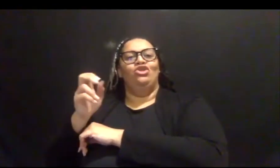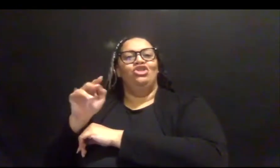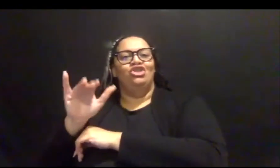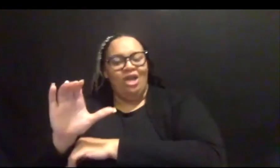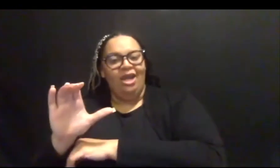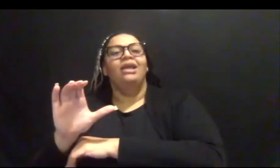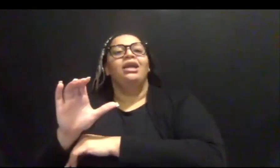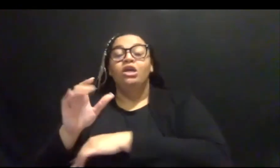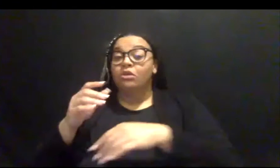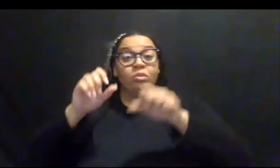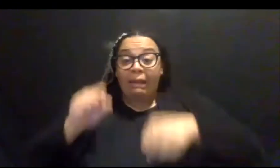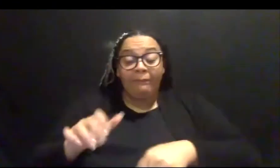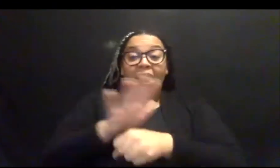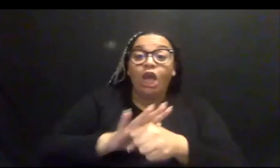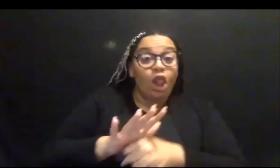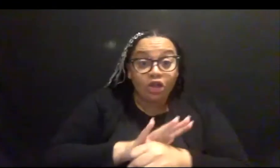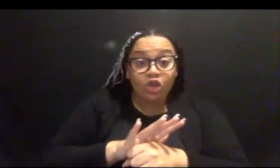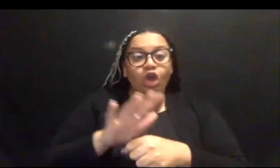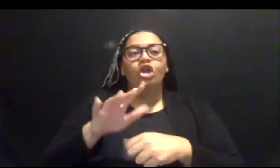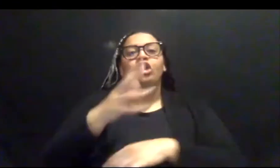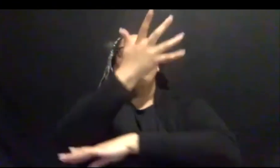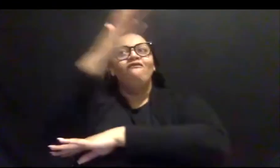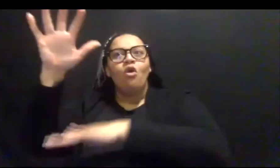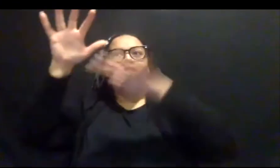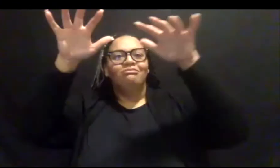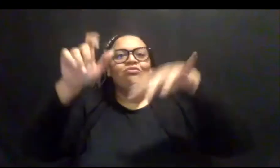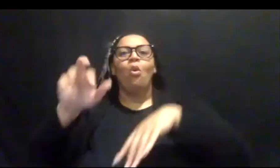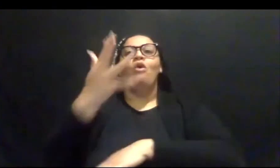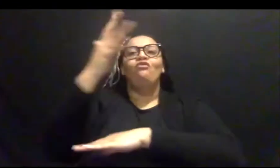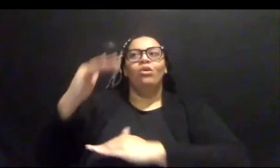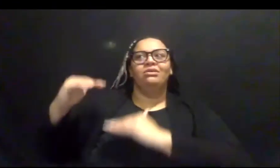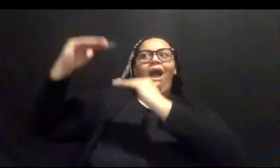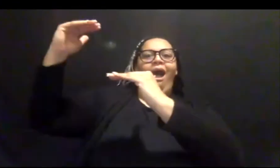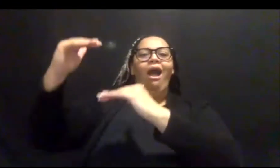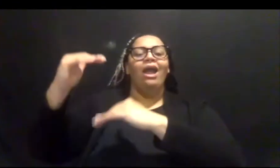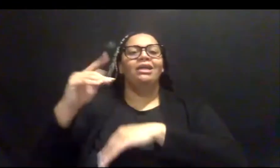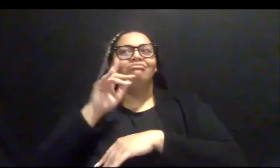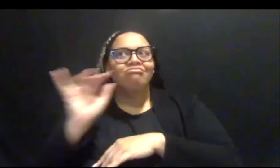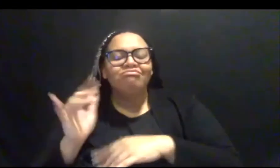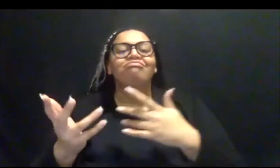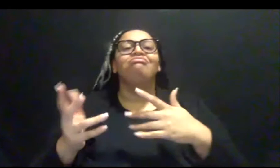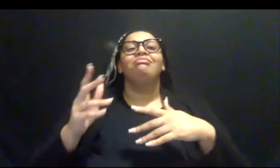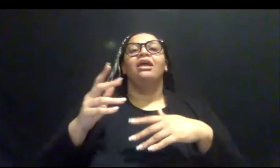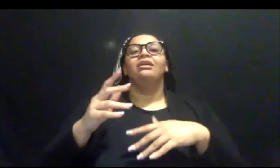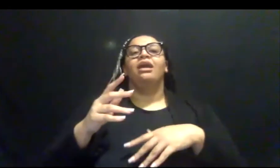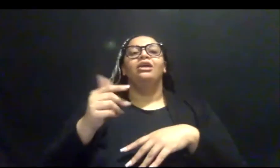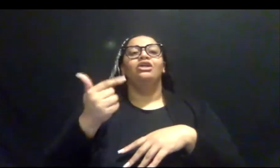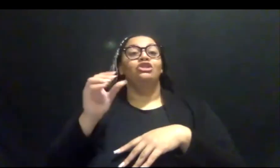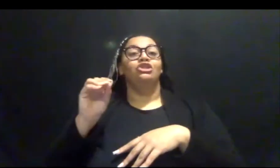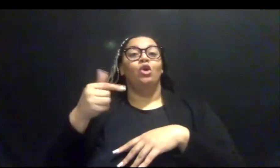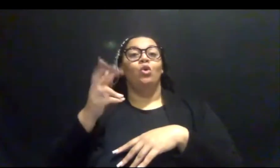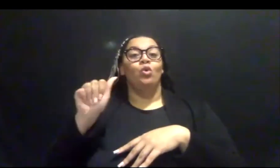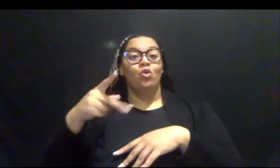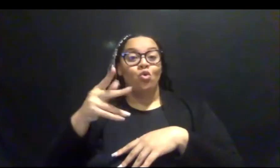be an ecological feature like forest cover or forest height, something like that. It could be geographic, like mountain ranges or